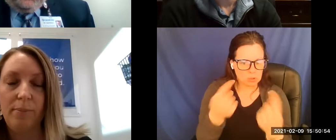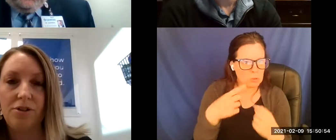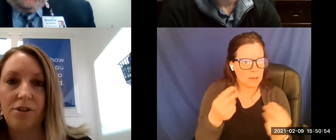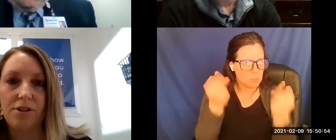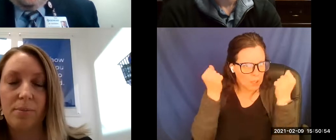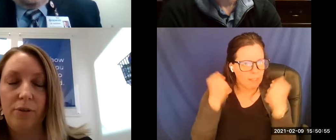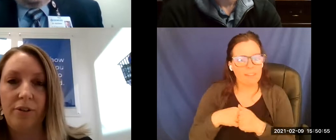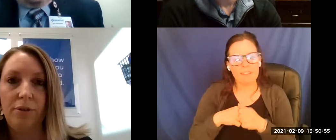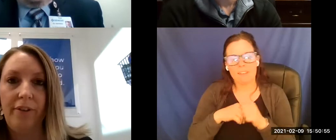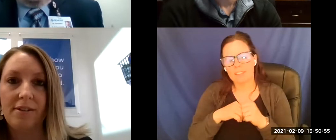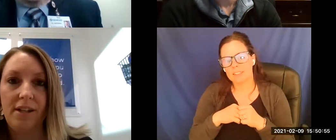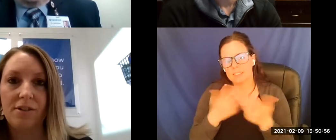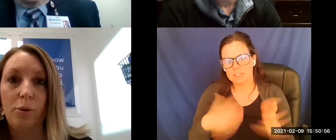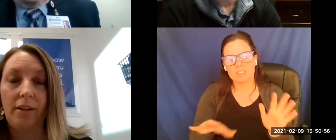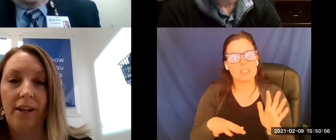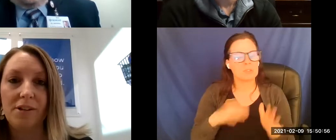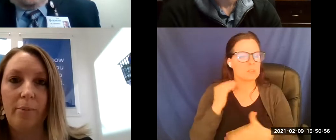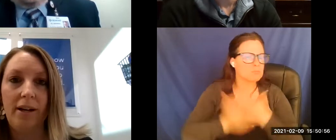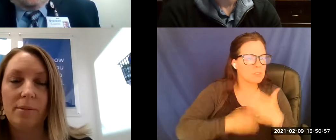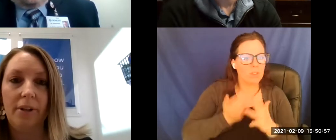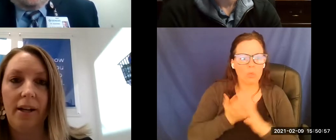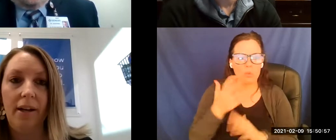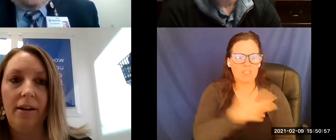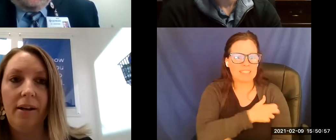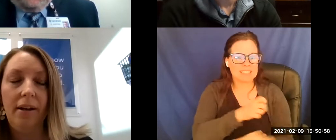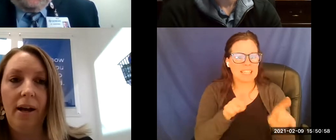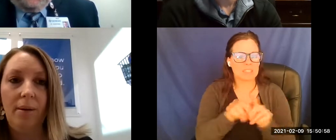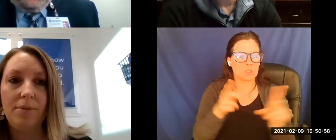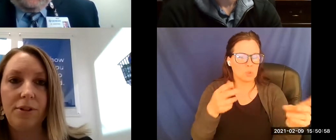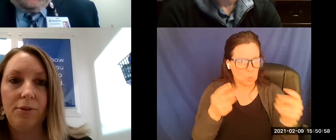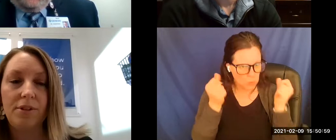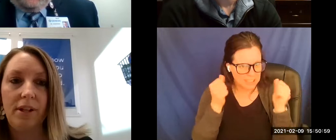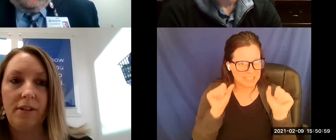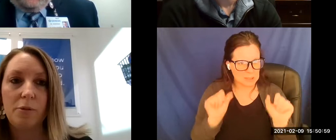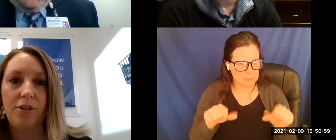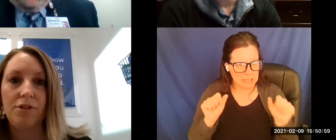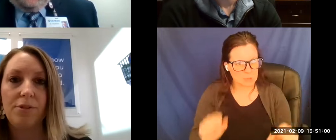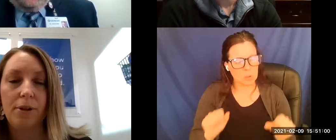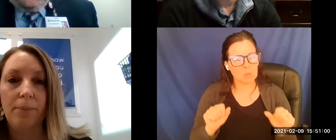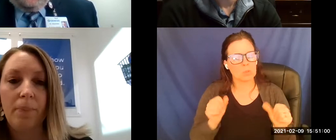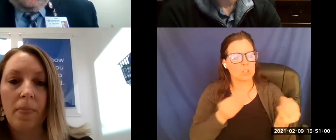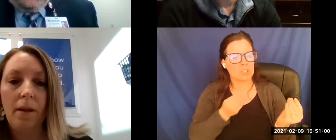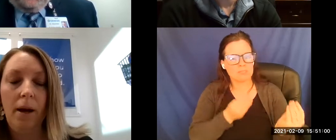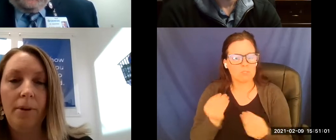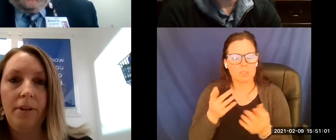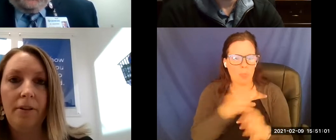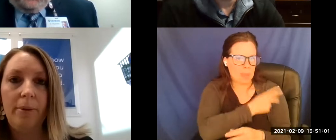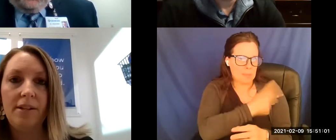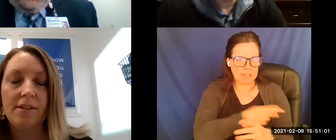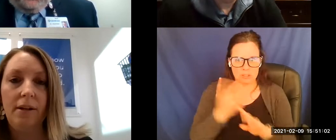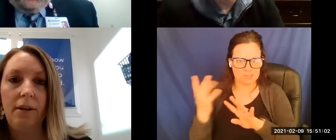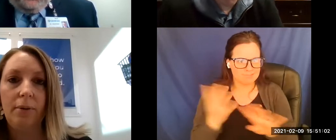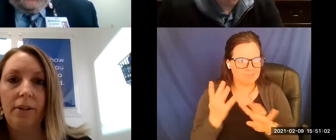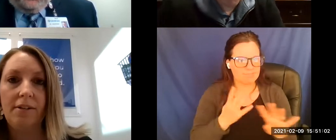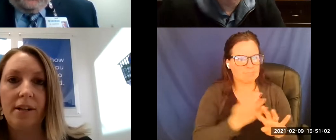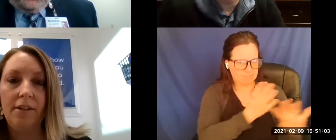Anderson mentioned, just moving through the vaccine as quickly as we possibly can to get these patients through. The other piece